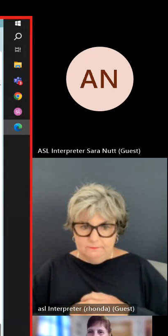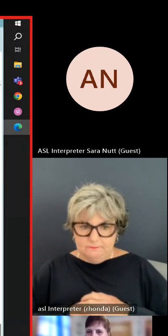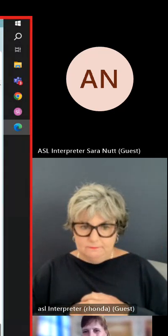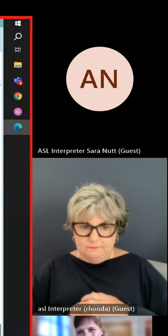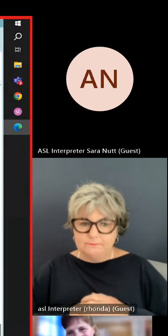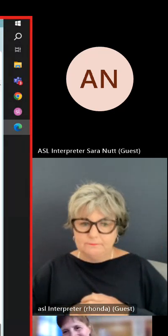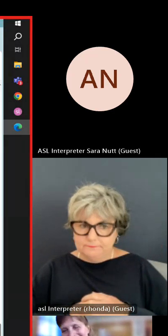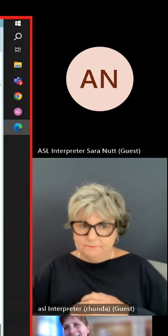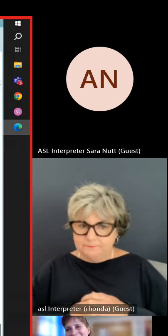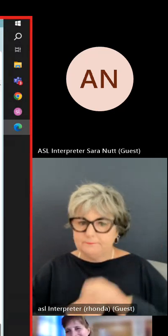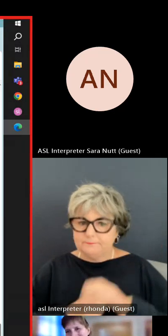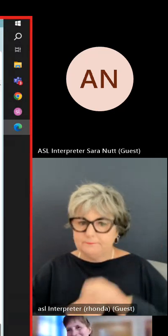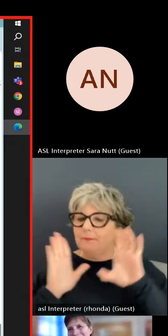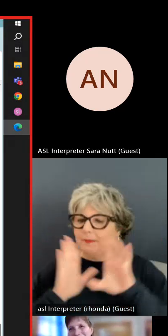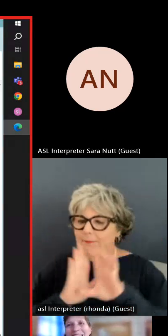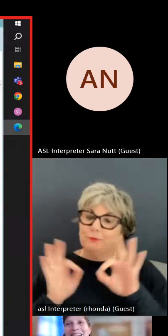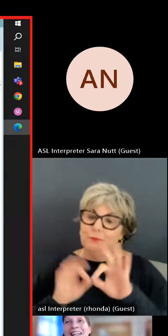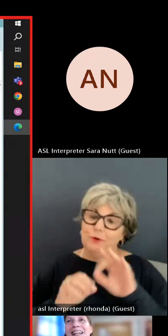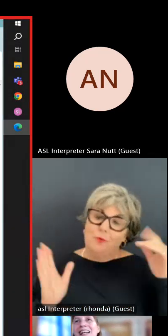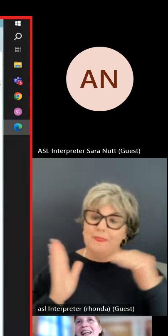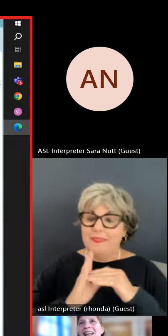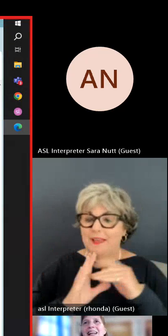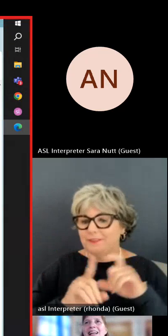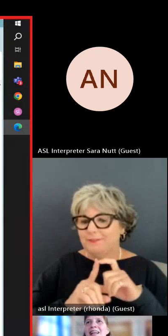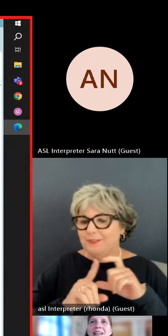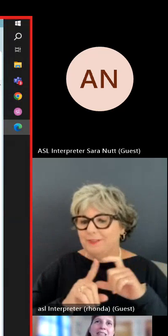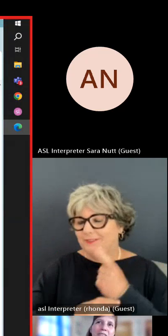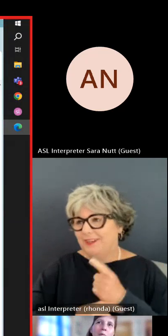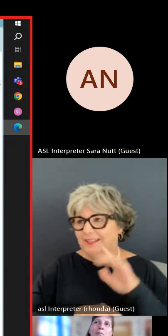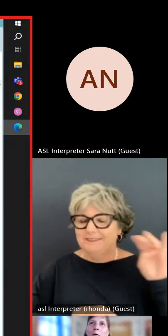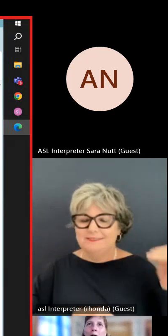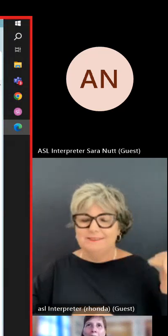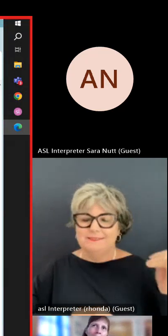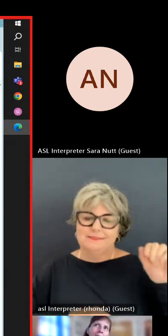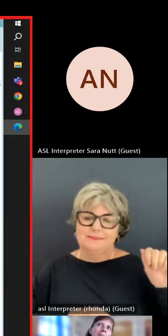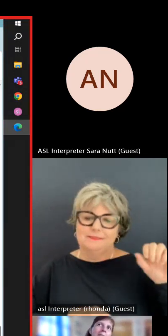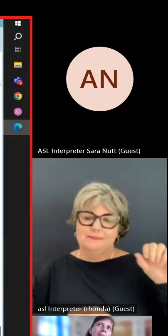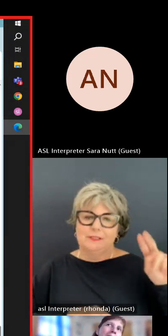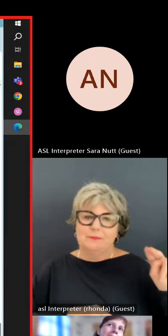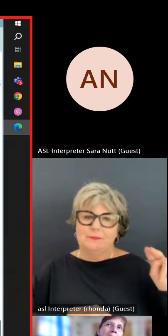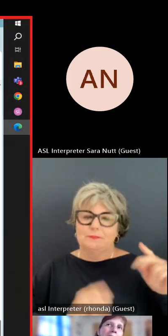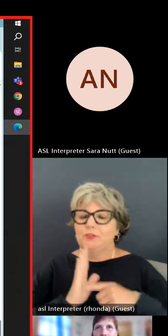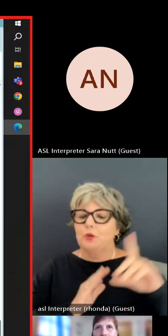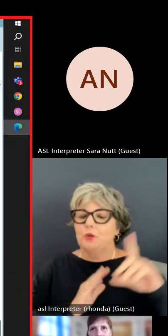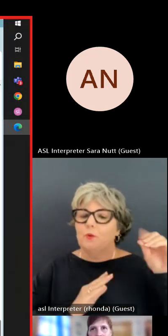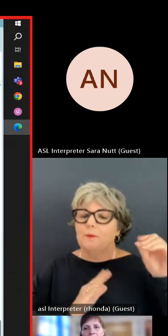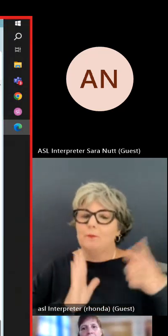Yes, picture is worth 1,000 words, Jasmine. So one more.